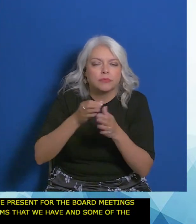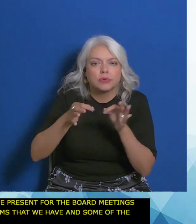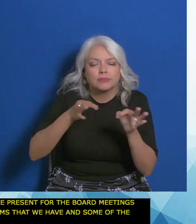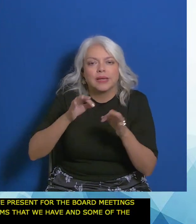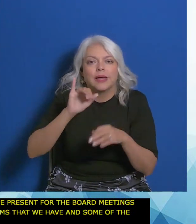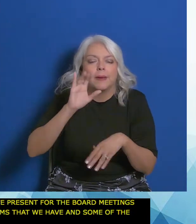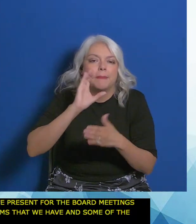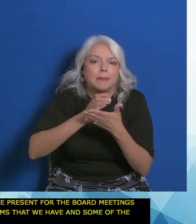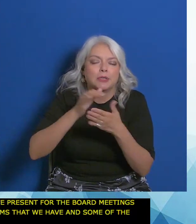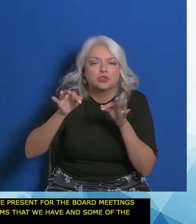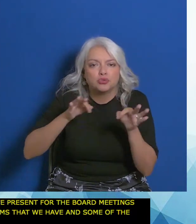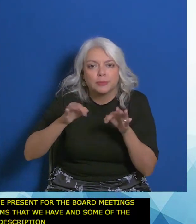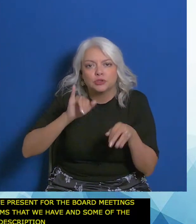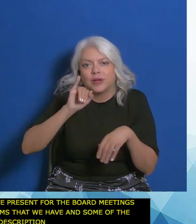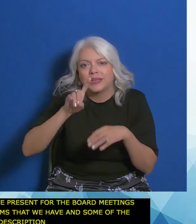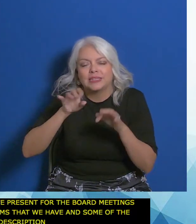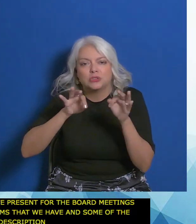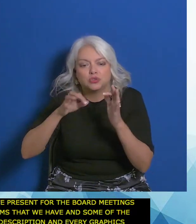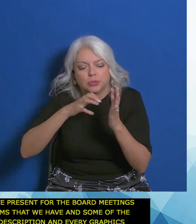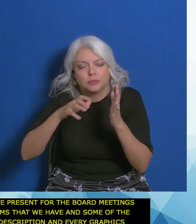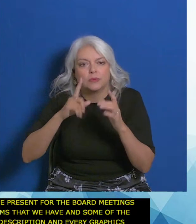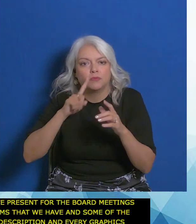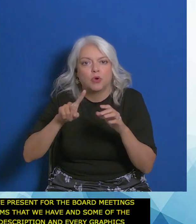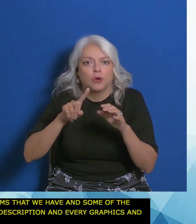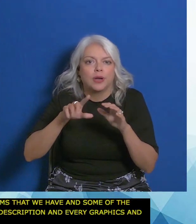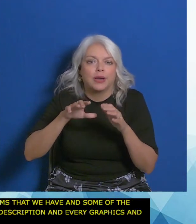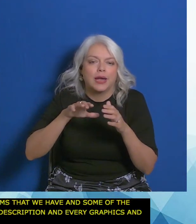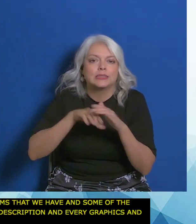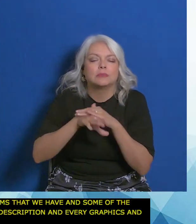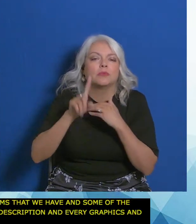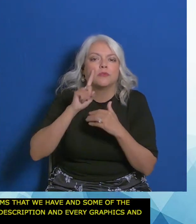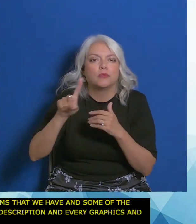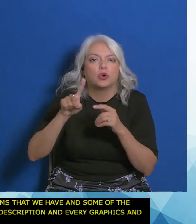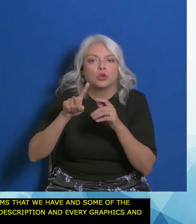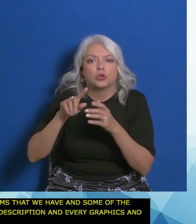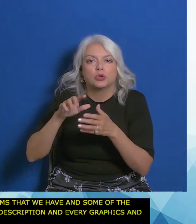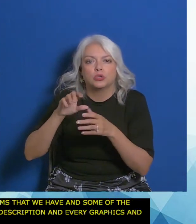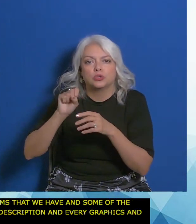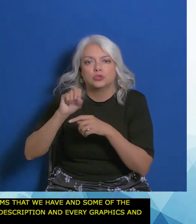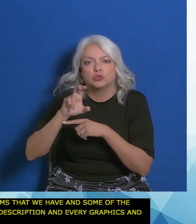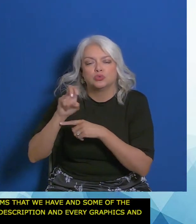every graphic and things like that to make it accessible to screen readers.